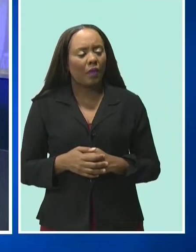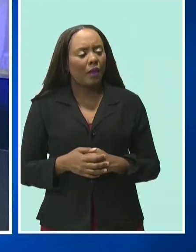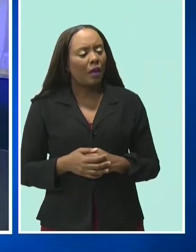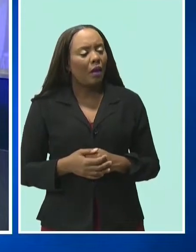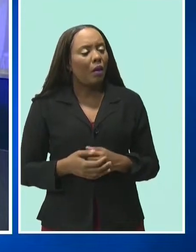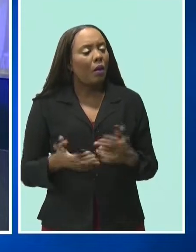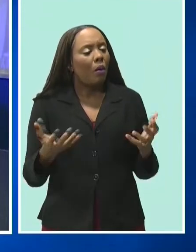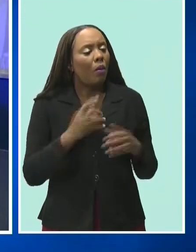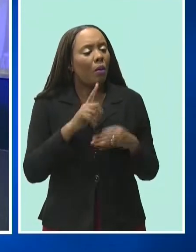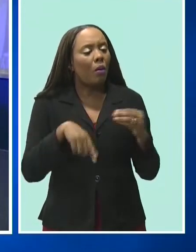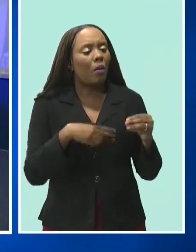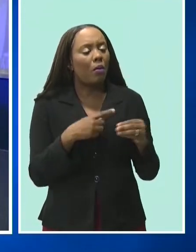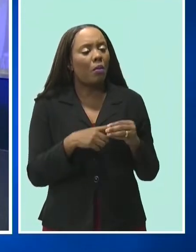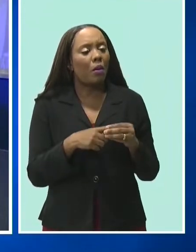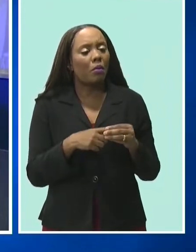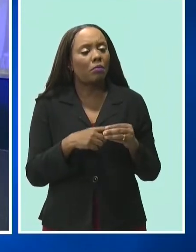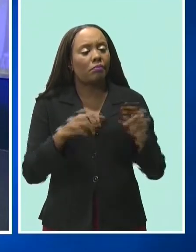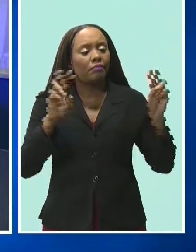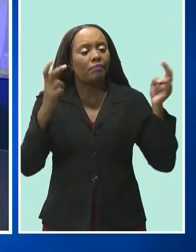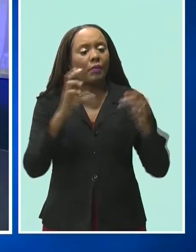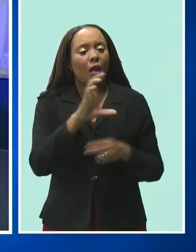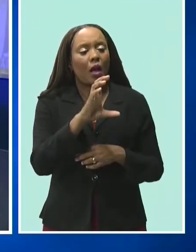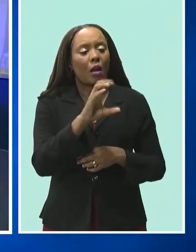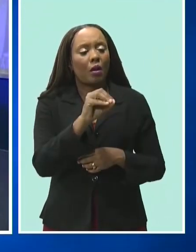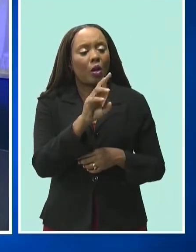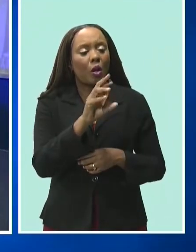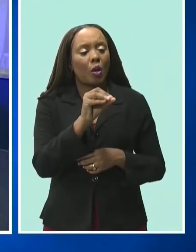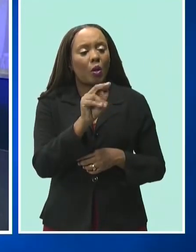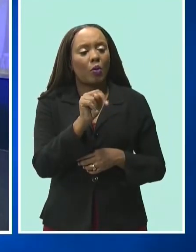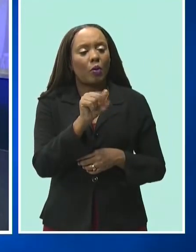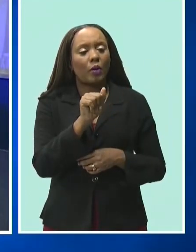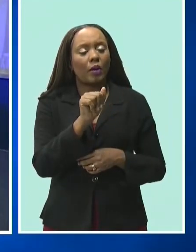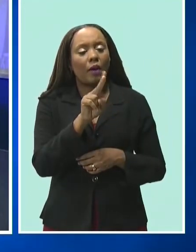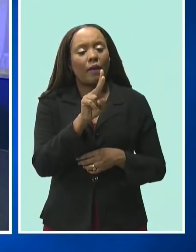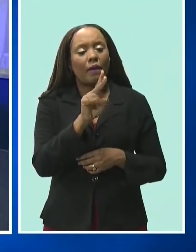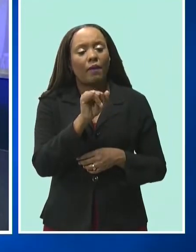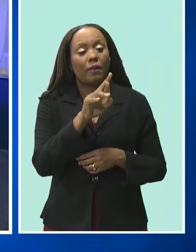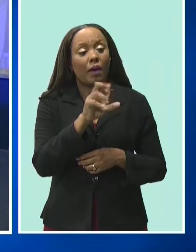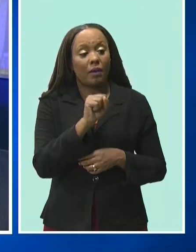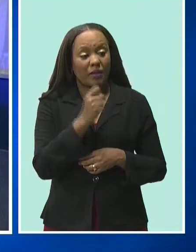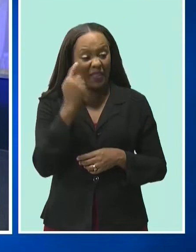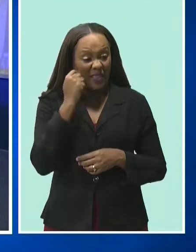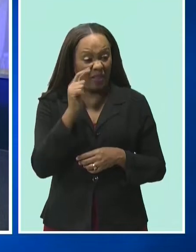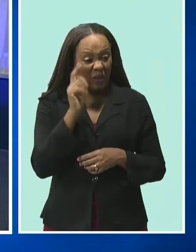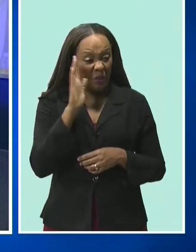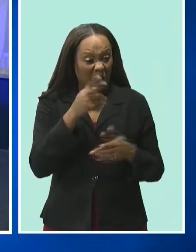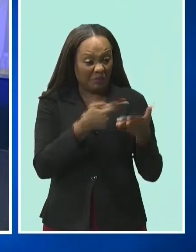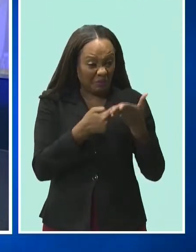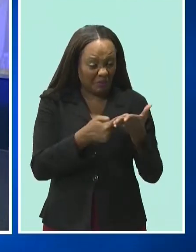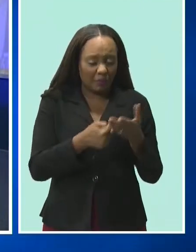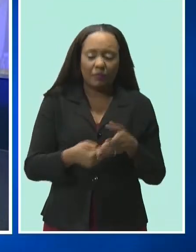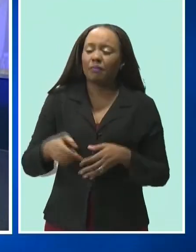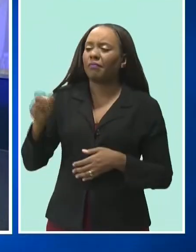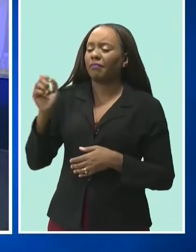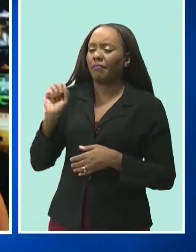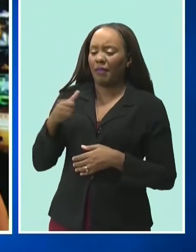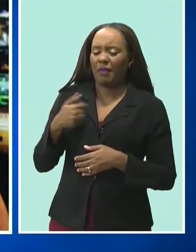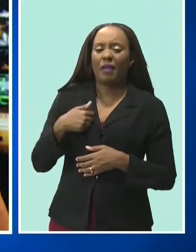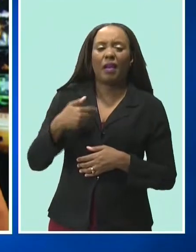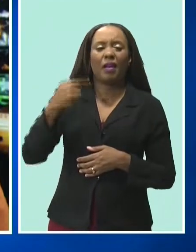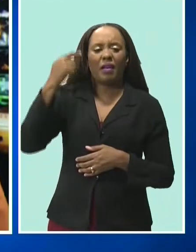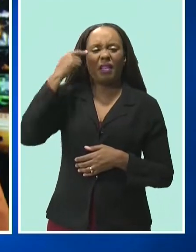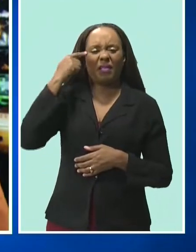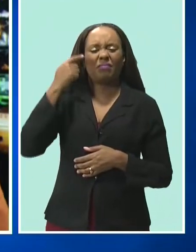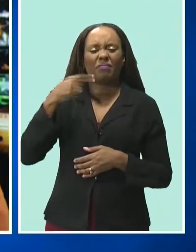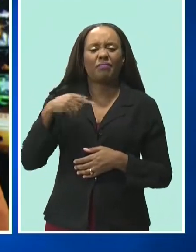coronavirus outbreak, I'm sure that will feature prominently as well. Yes, I have no doubt. Well, that is on the agenda, a regional